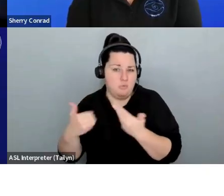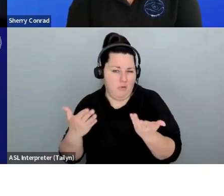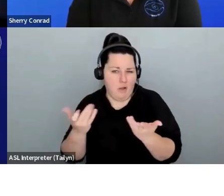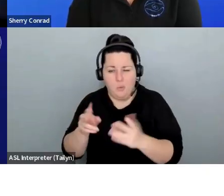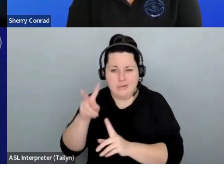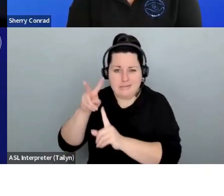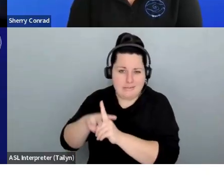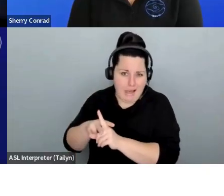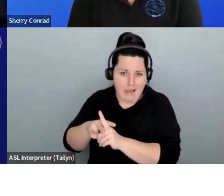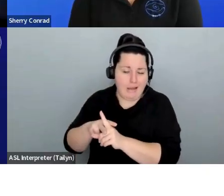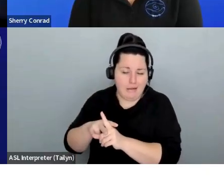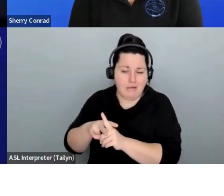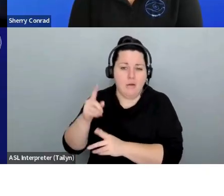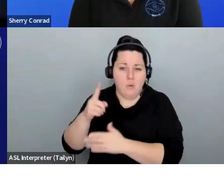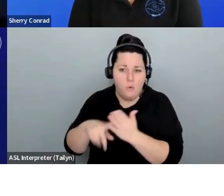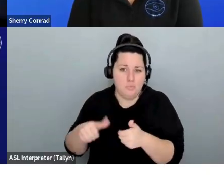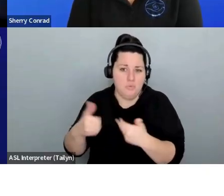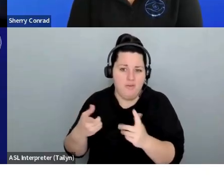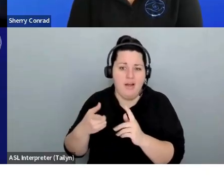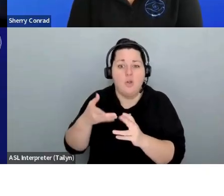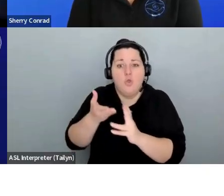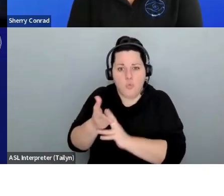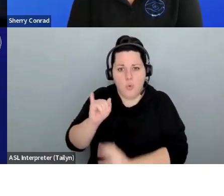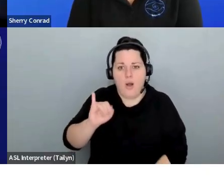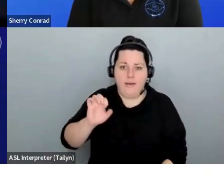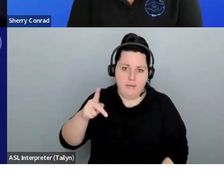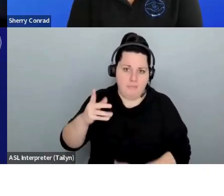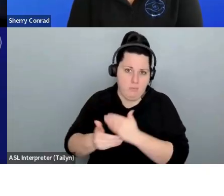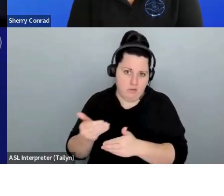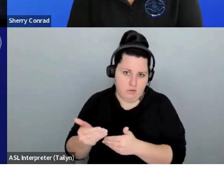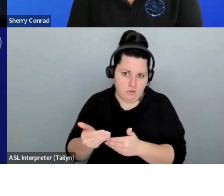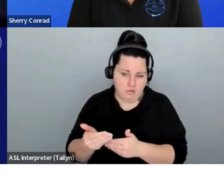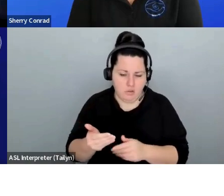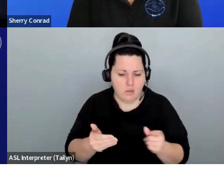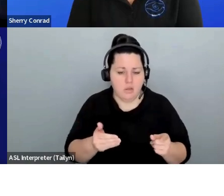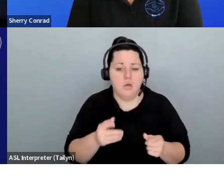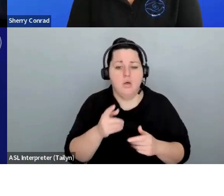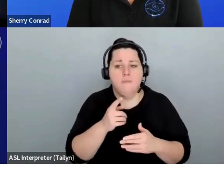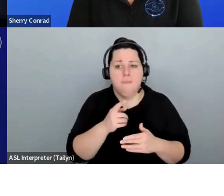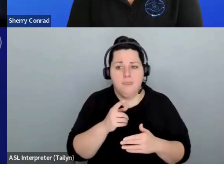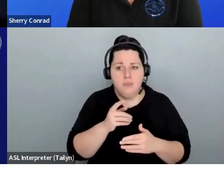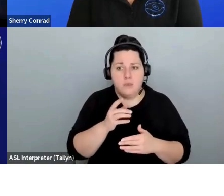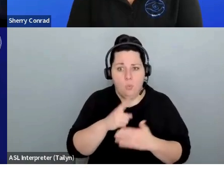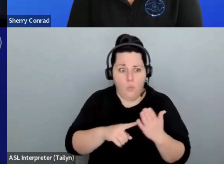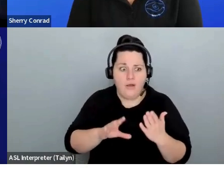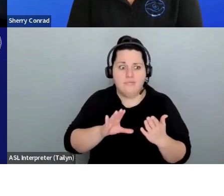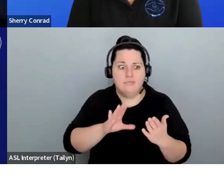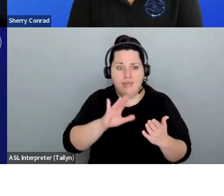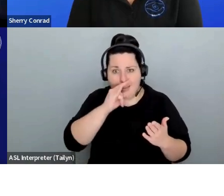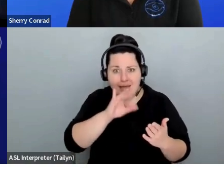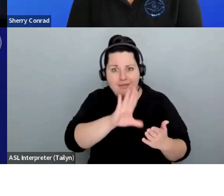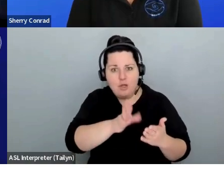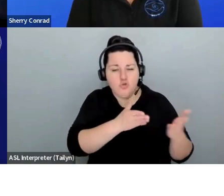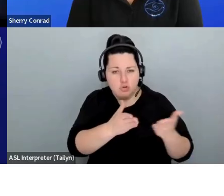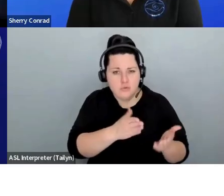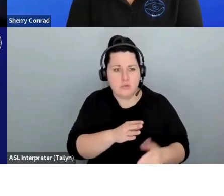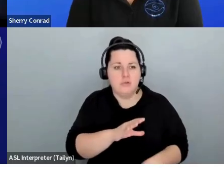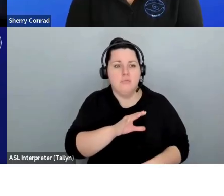assigned based on that IEP? What are those services? What are the goals that they'll be working on? What are,